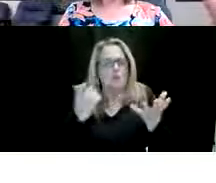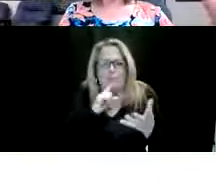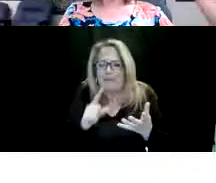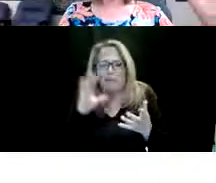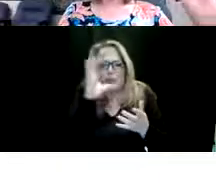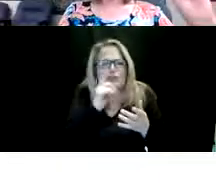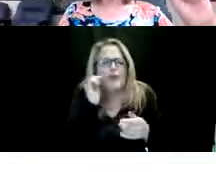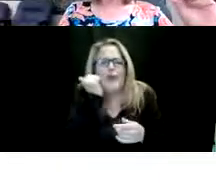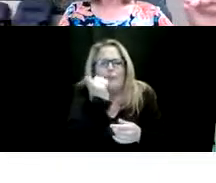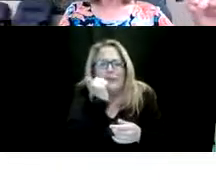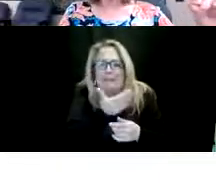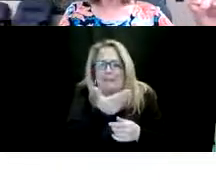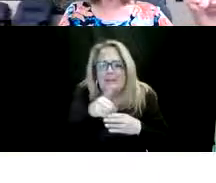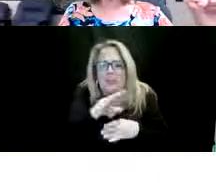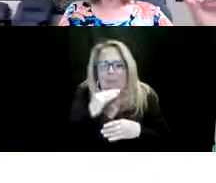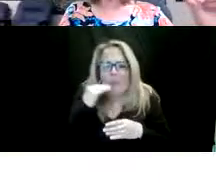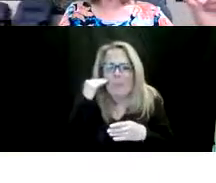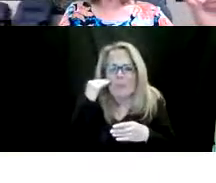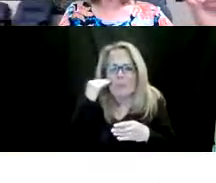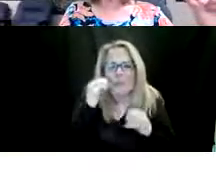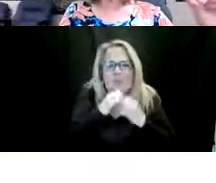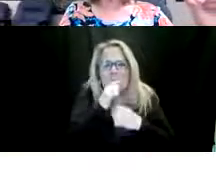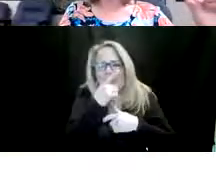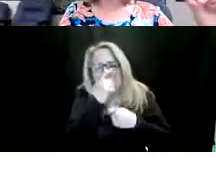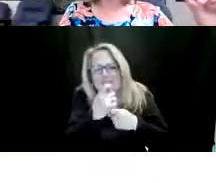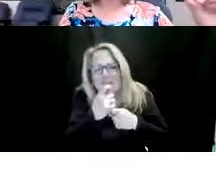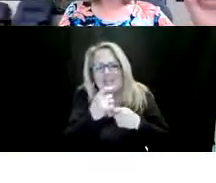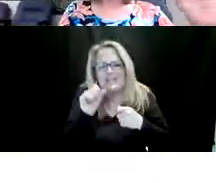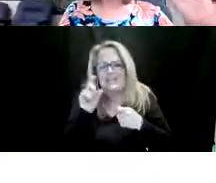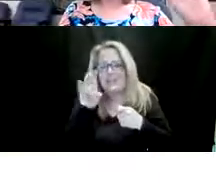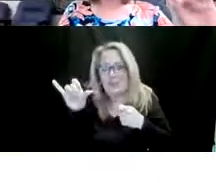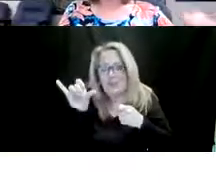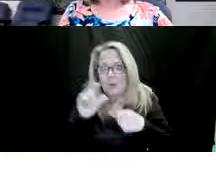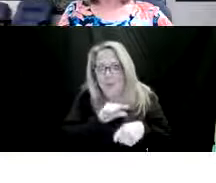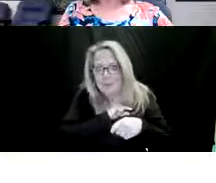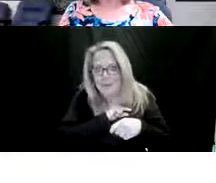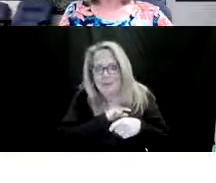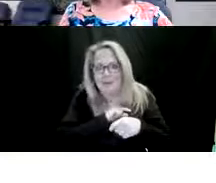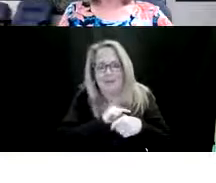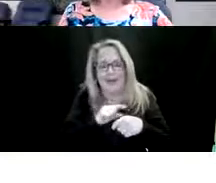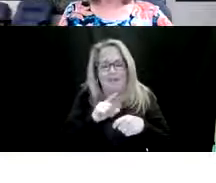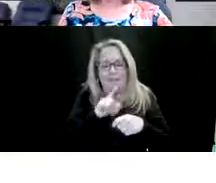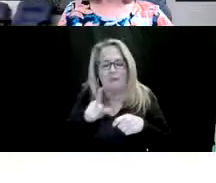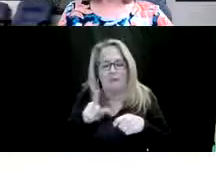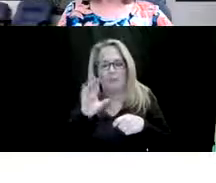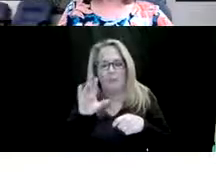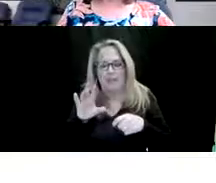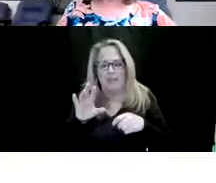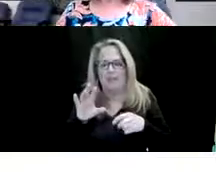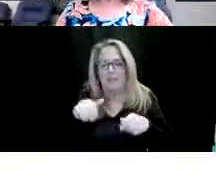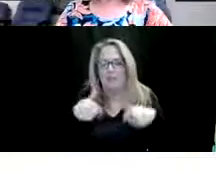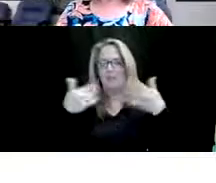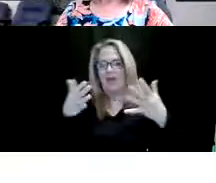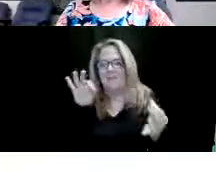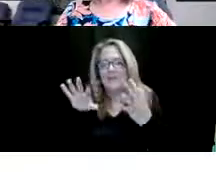as possible with very interesting and varied sensory qualities and that are highly reactive. So let's